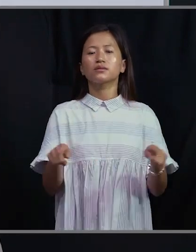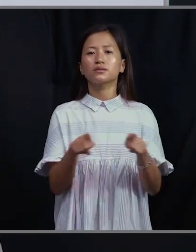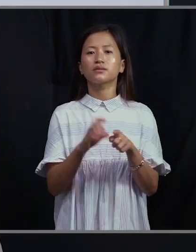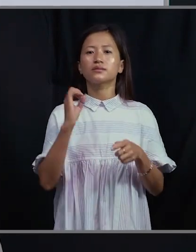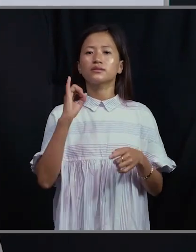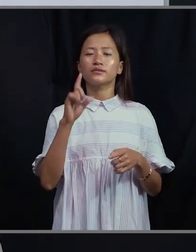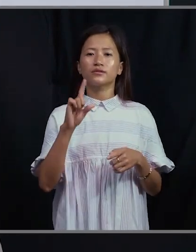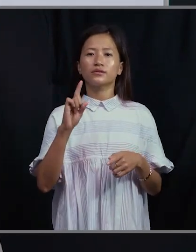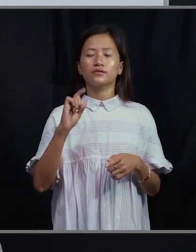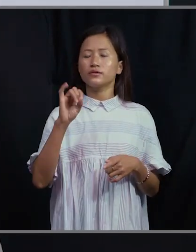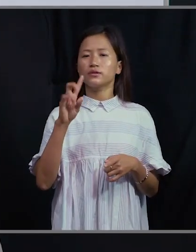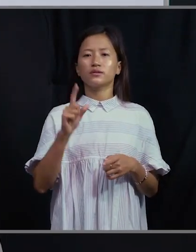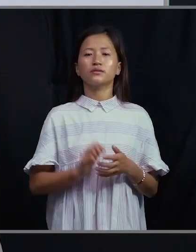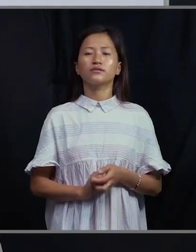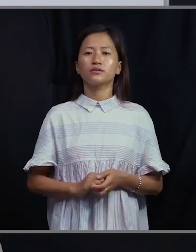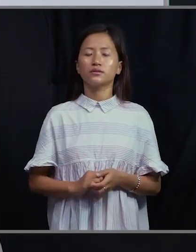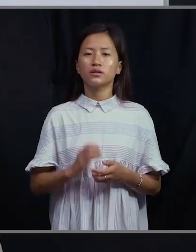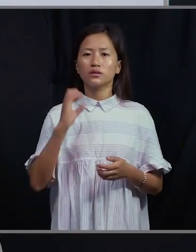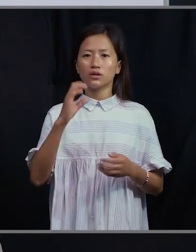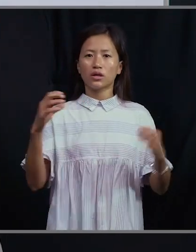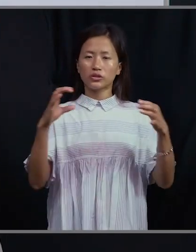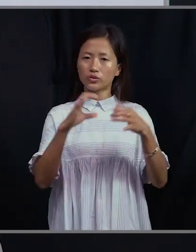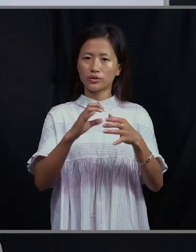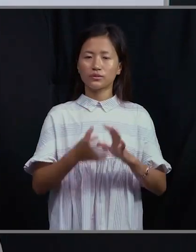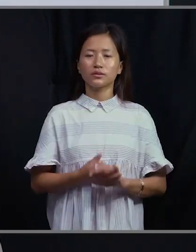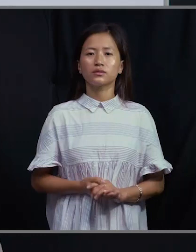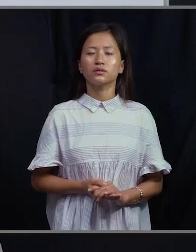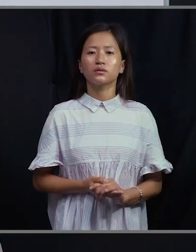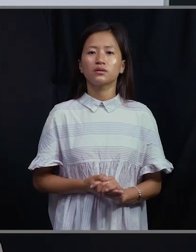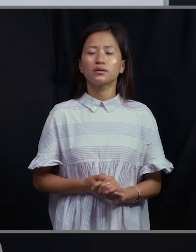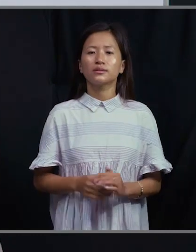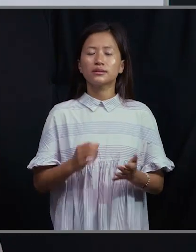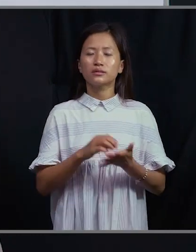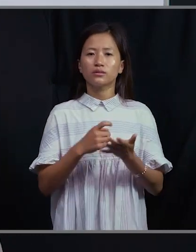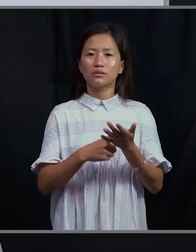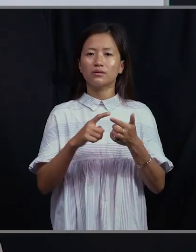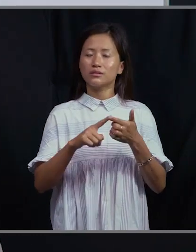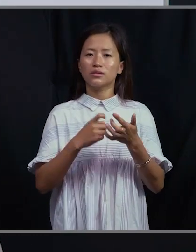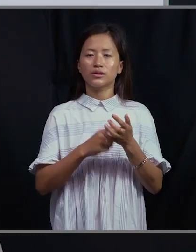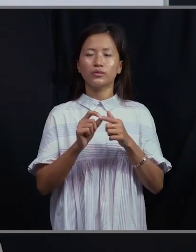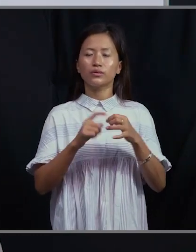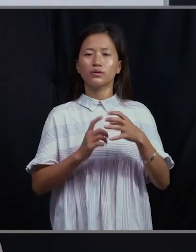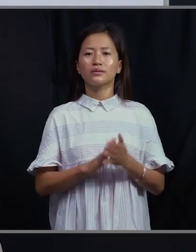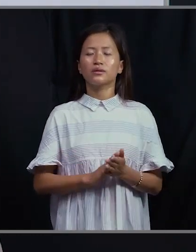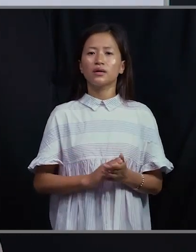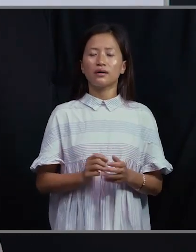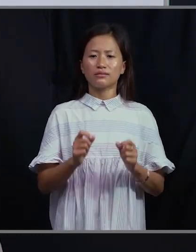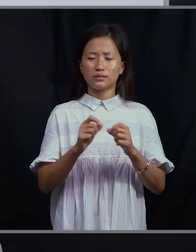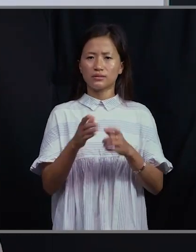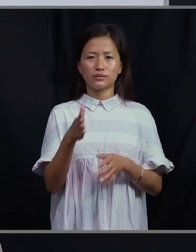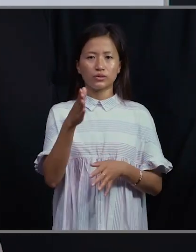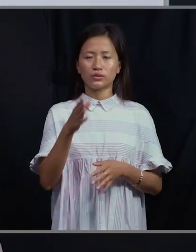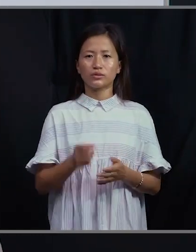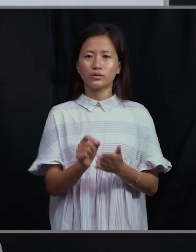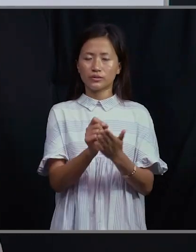civil contract for them. Okay, civil contract means it requires some legal documents. Okay, which has